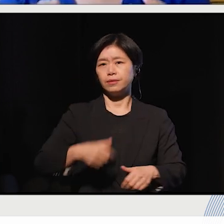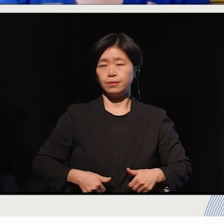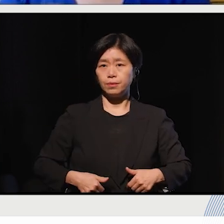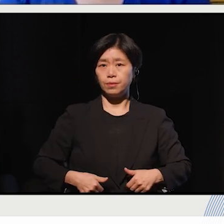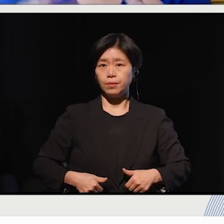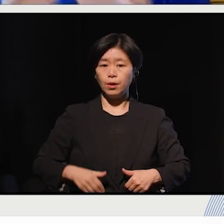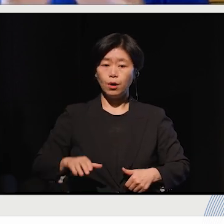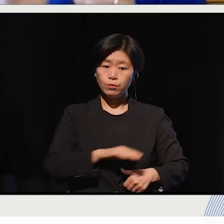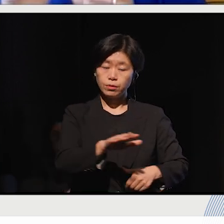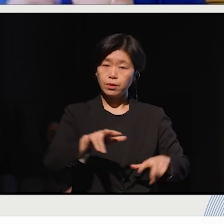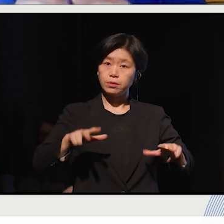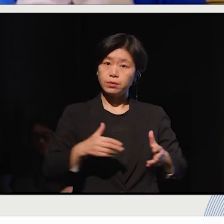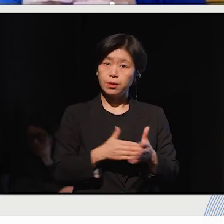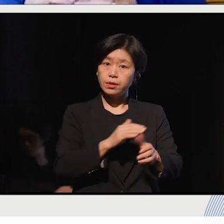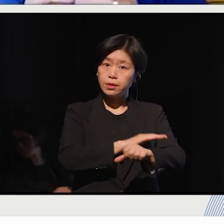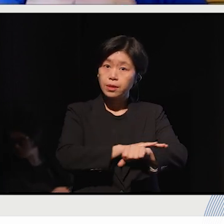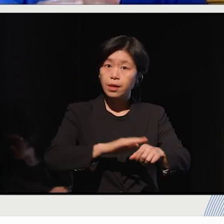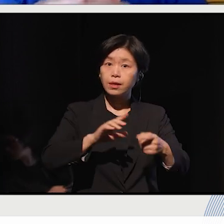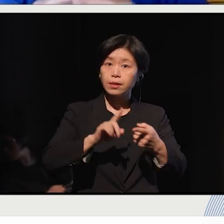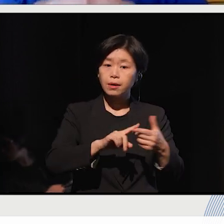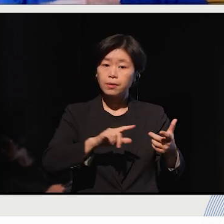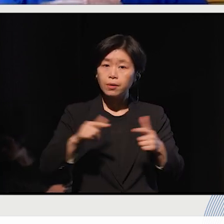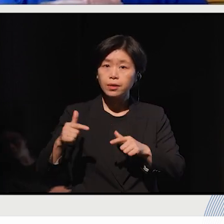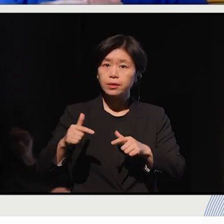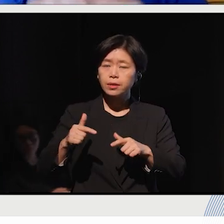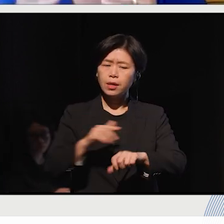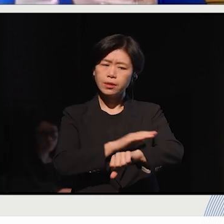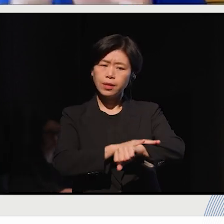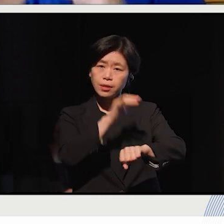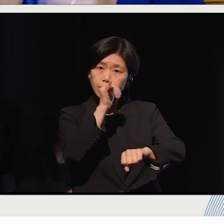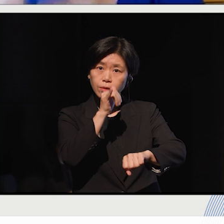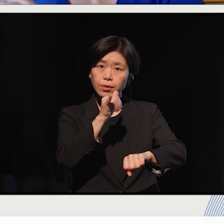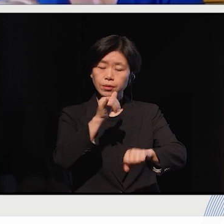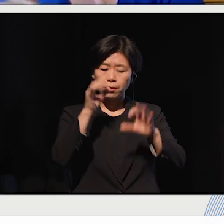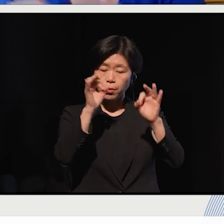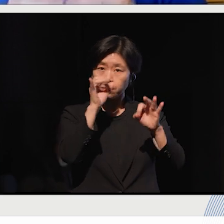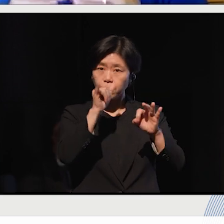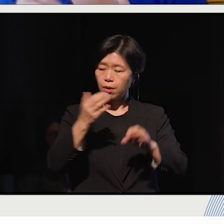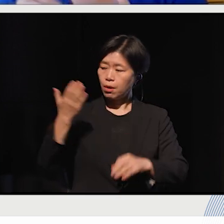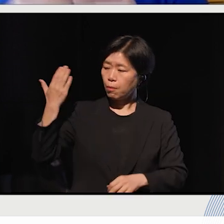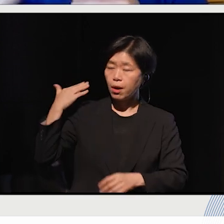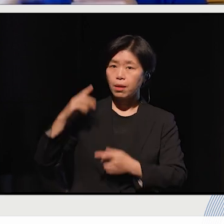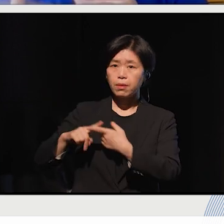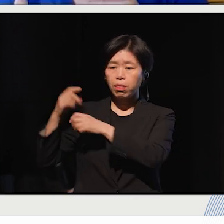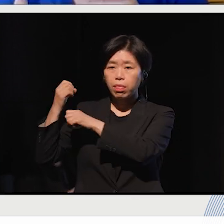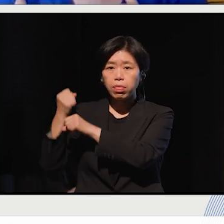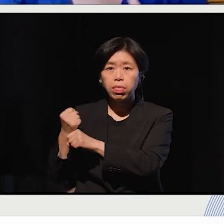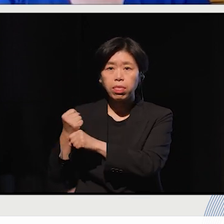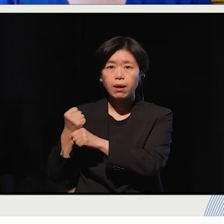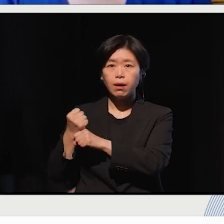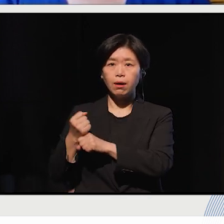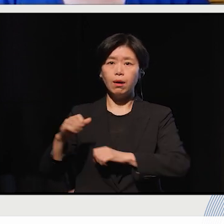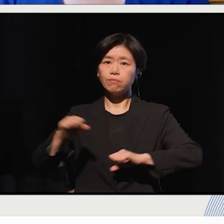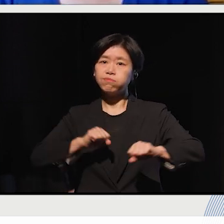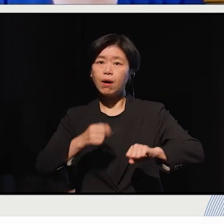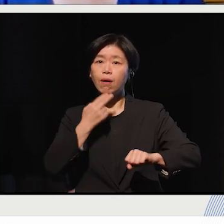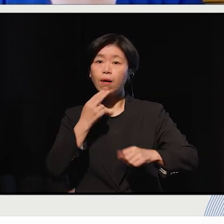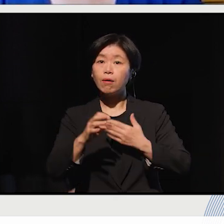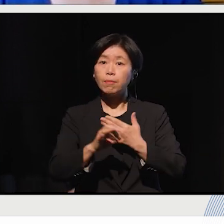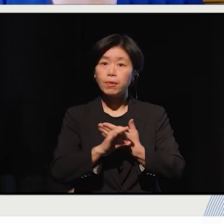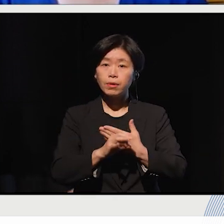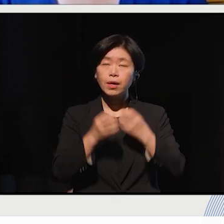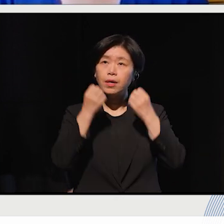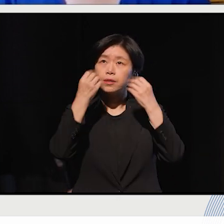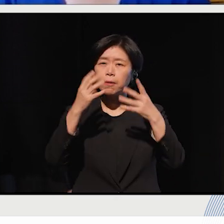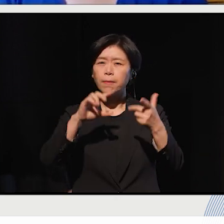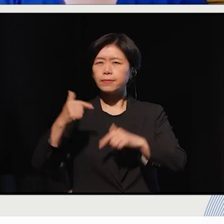over time. And if we just become static and dependent on what we've done in the past, we aren't moving forward into the future